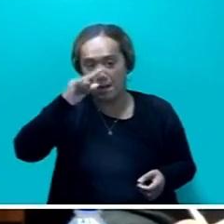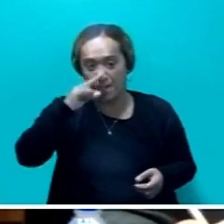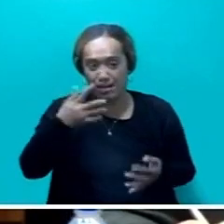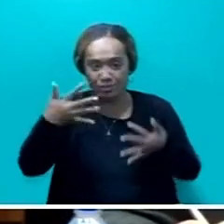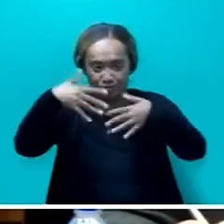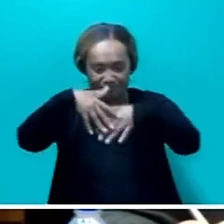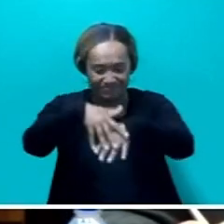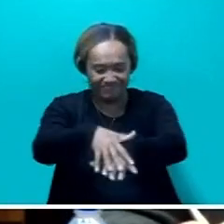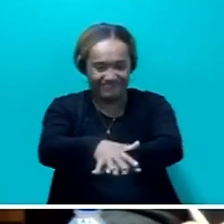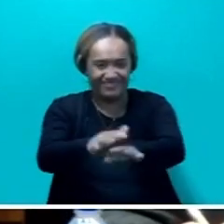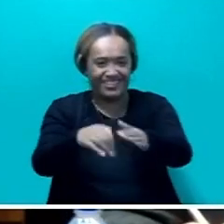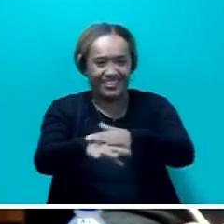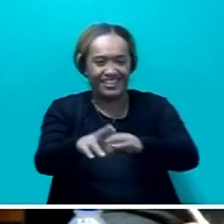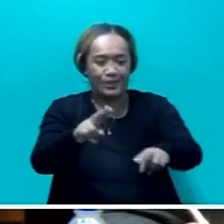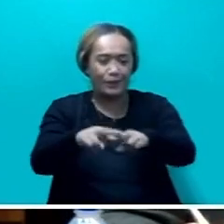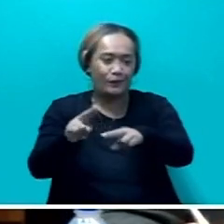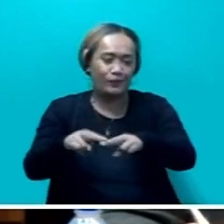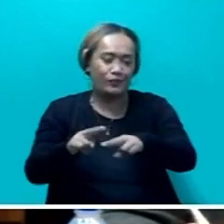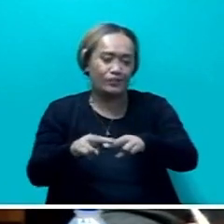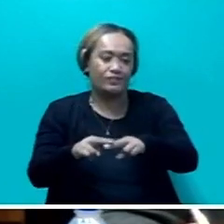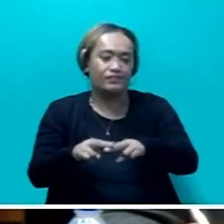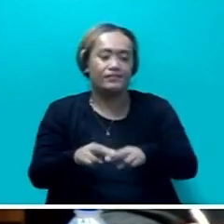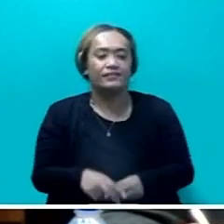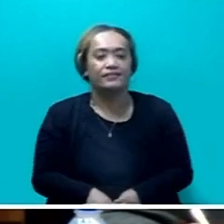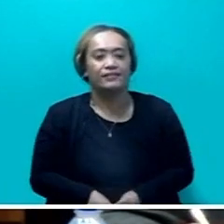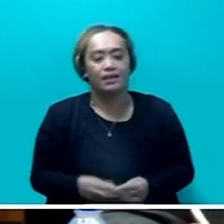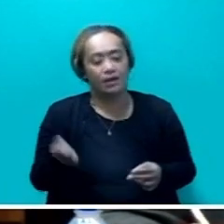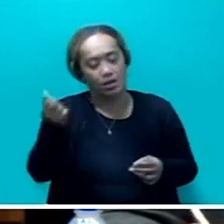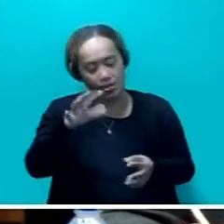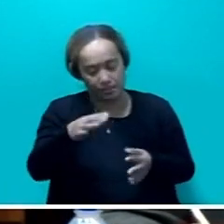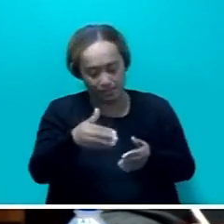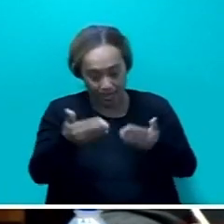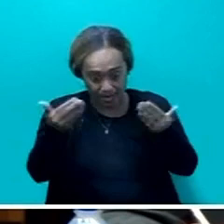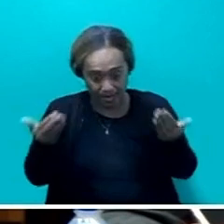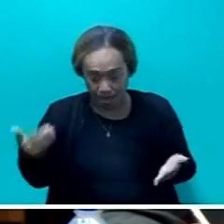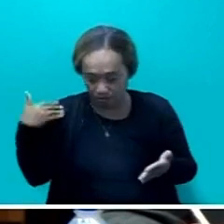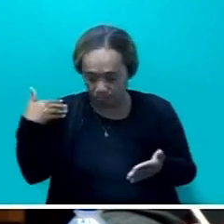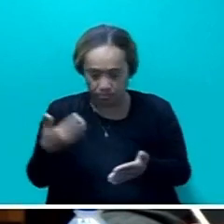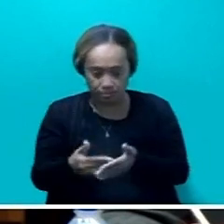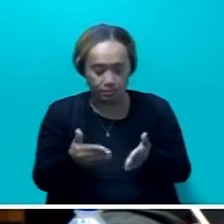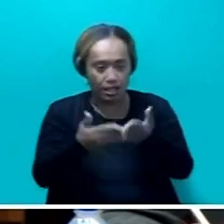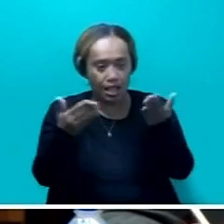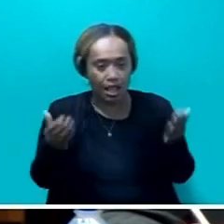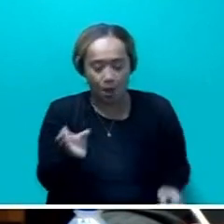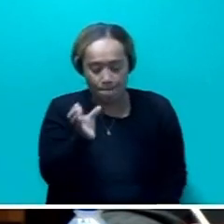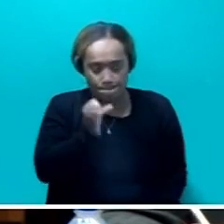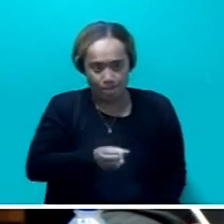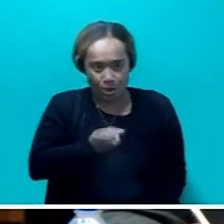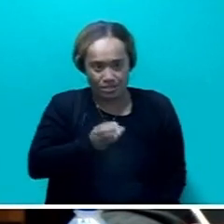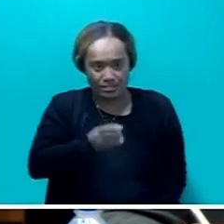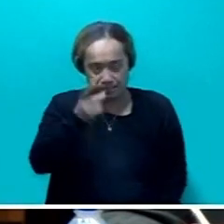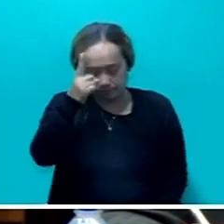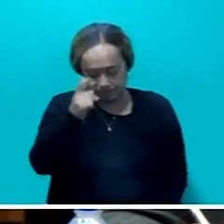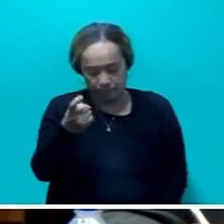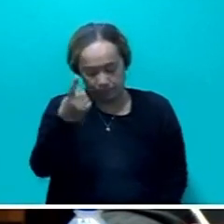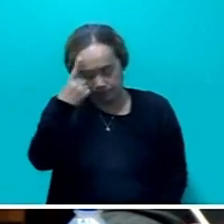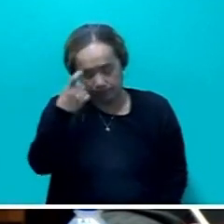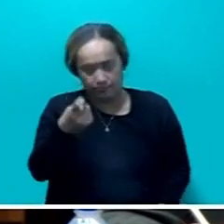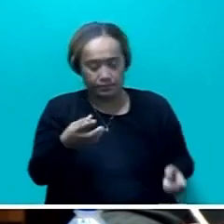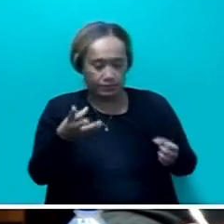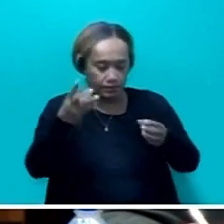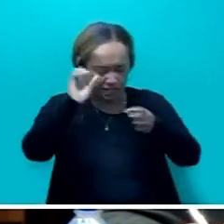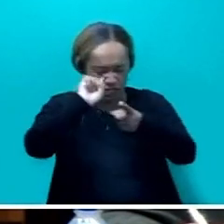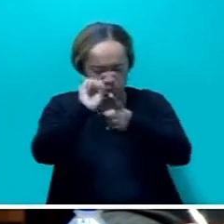integrated themselves into Fiji's landscape. As such, they have tied their own personal circumstances to the destiny of this